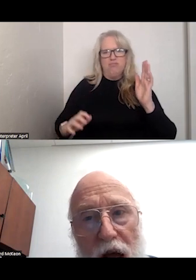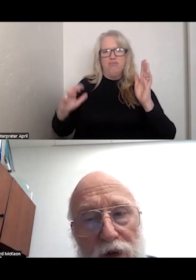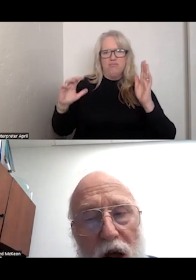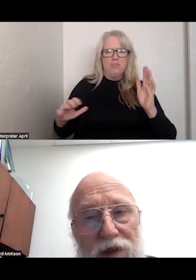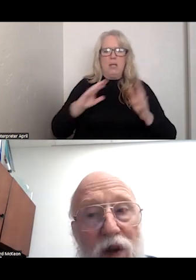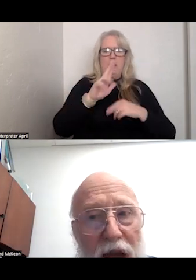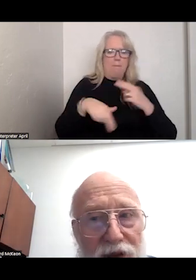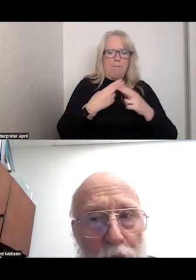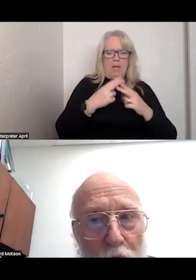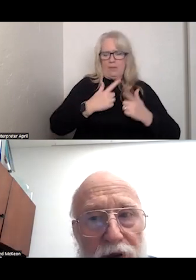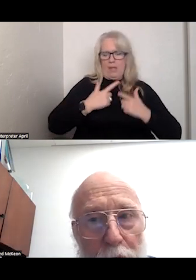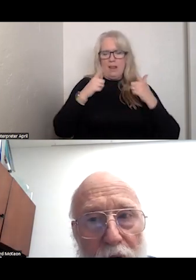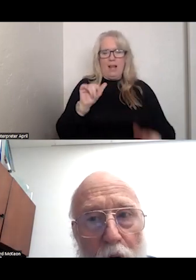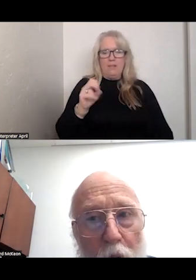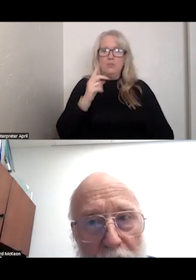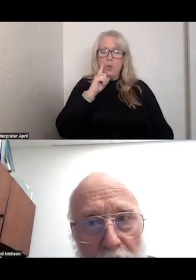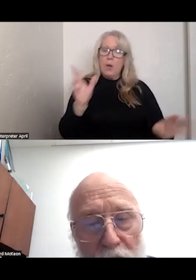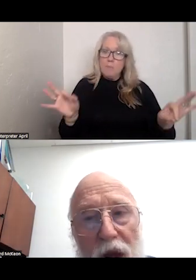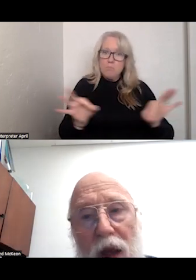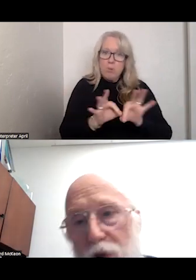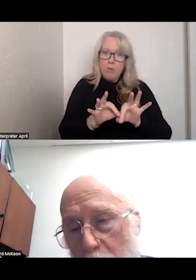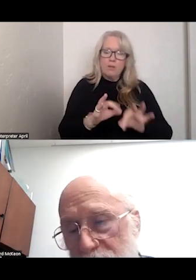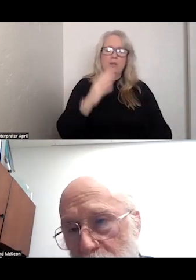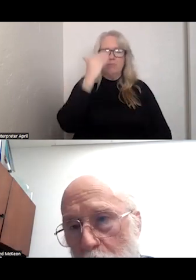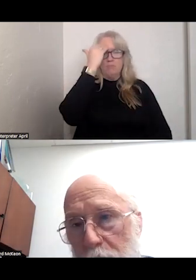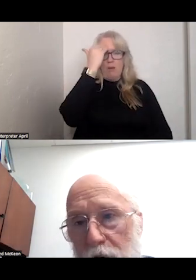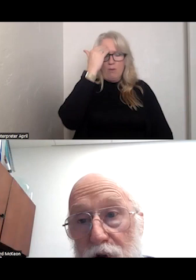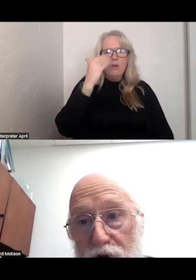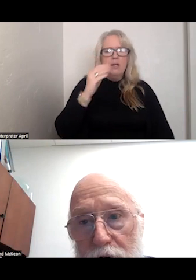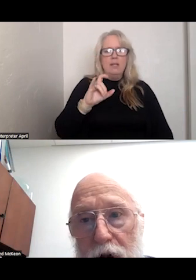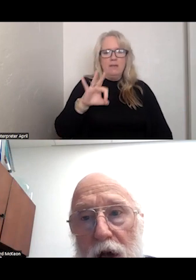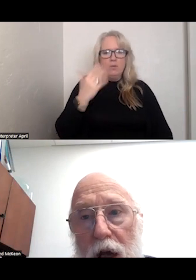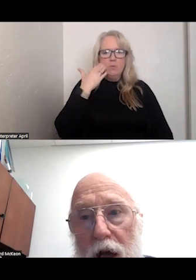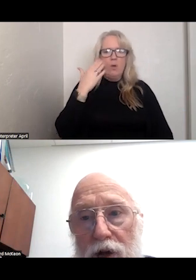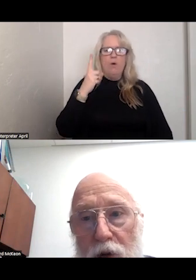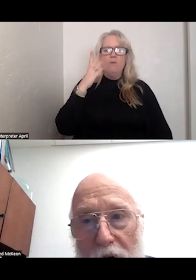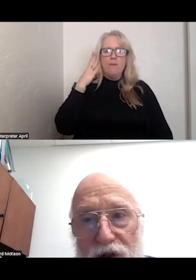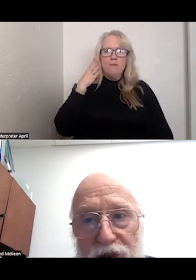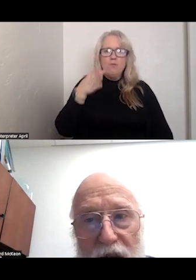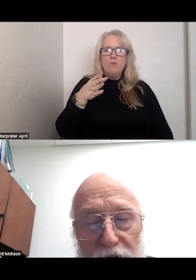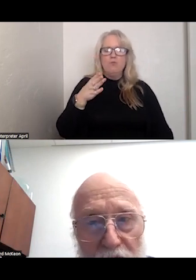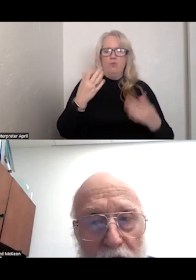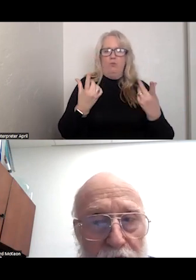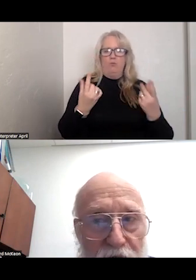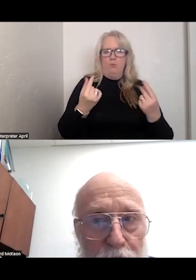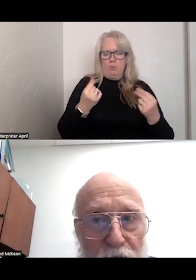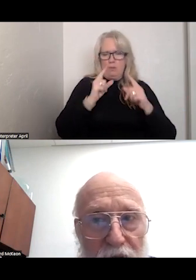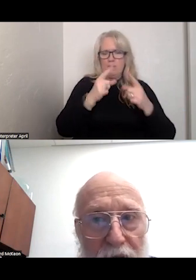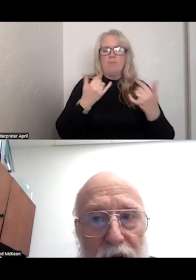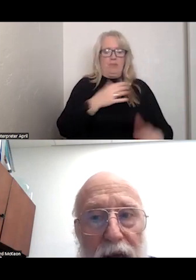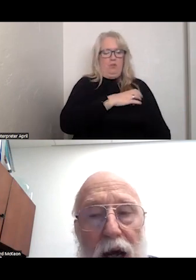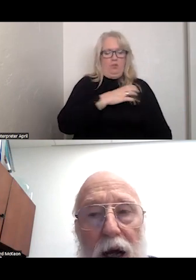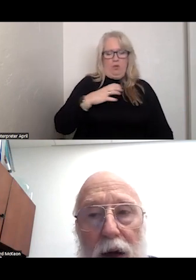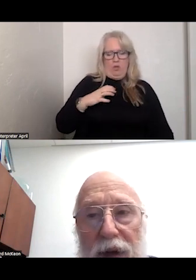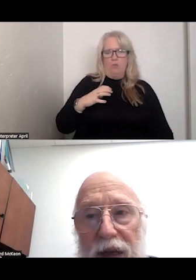regarding the Lifeline. So that's important to be aware of if you want to know about future directions now that Congress has put